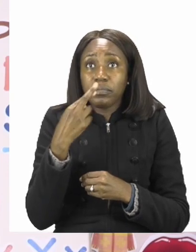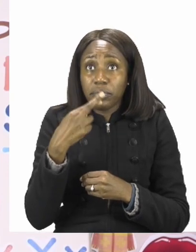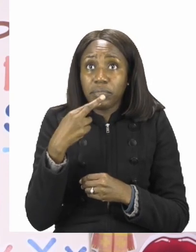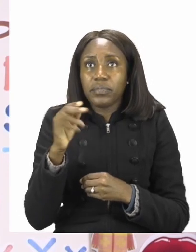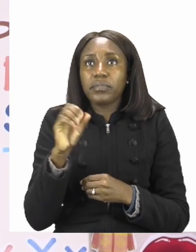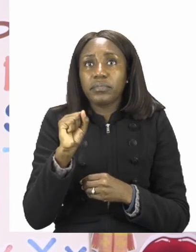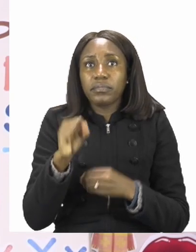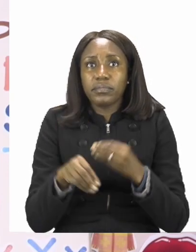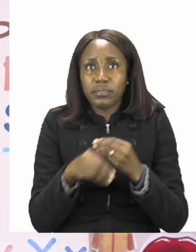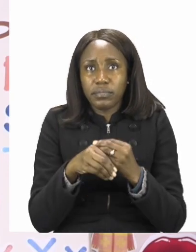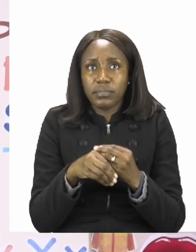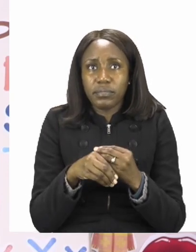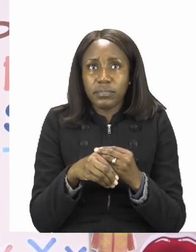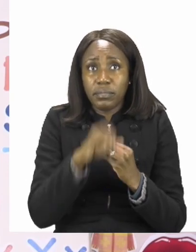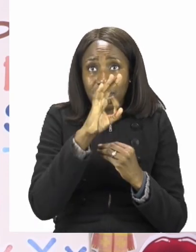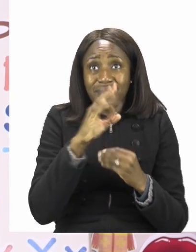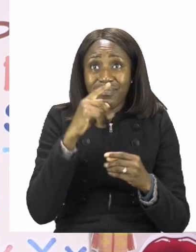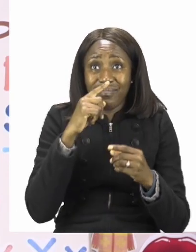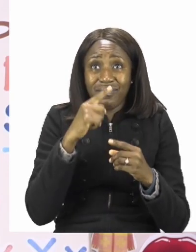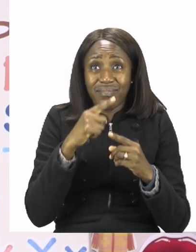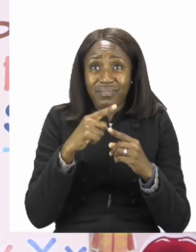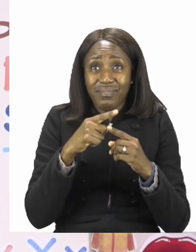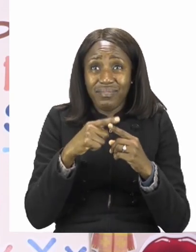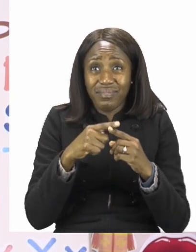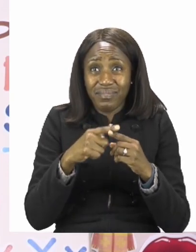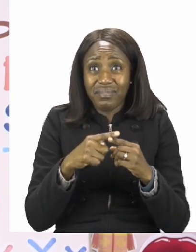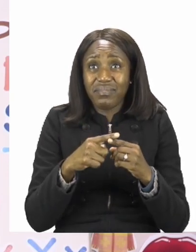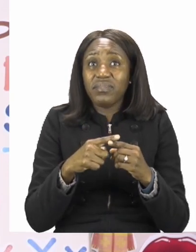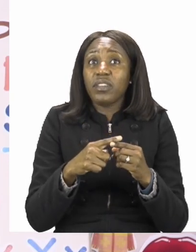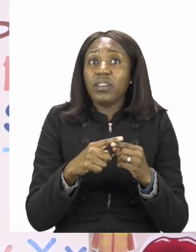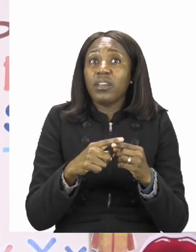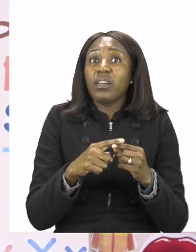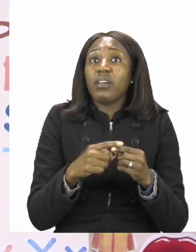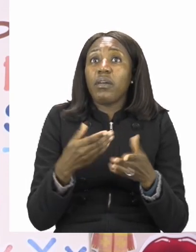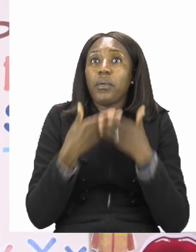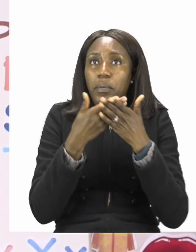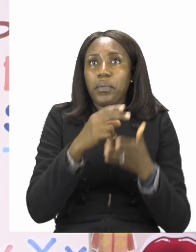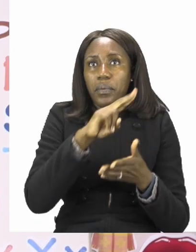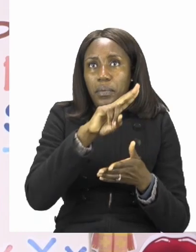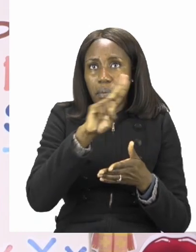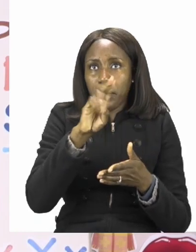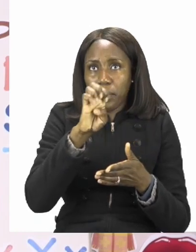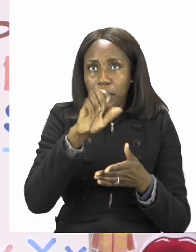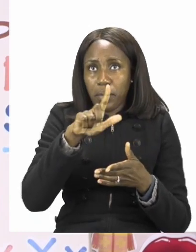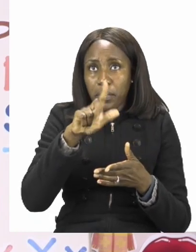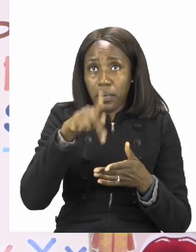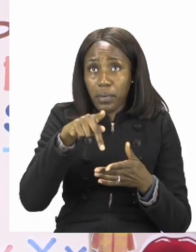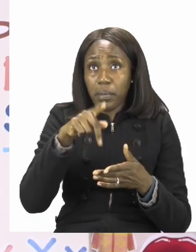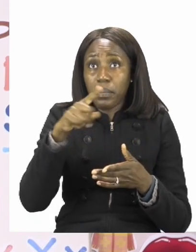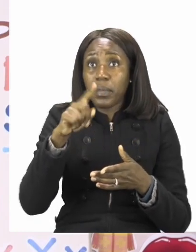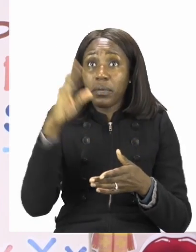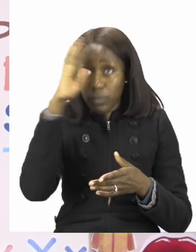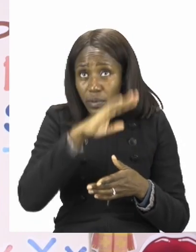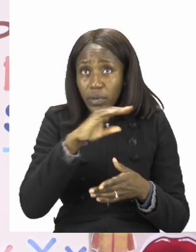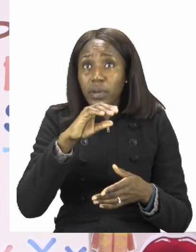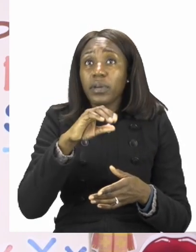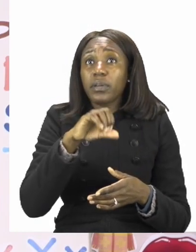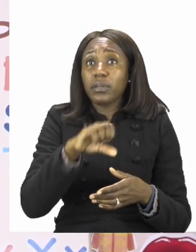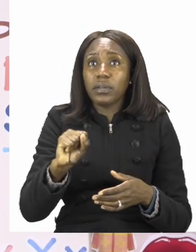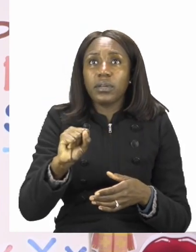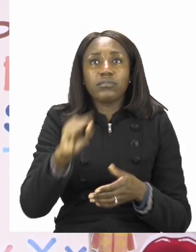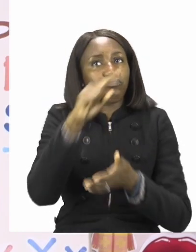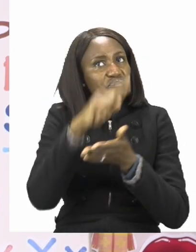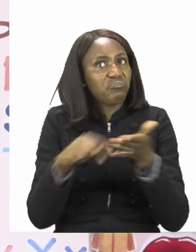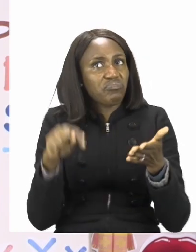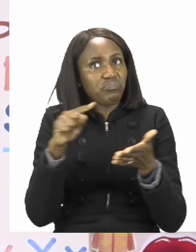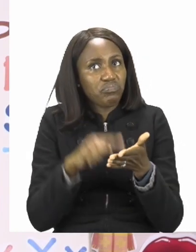say she help, it does not make sense. So go ahead and remember that for the singular